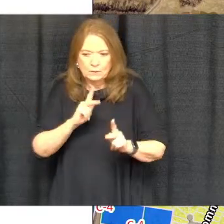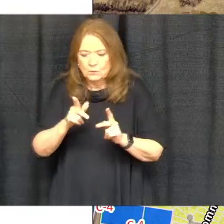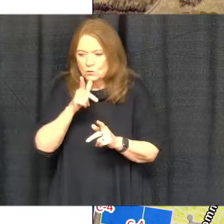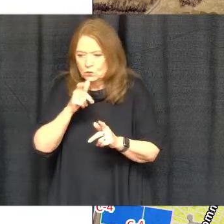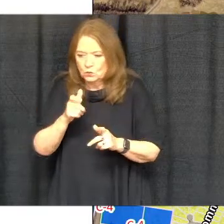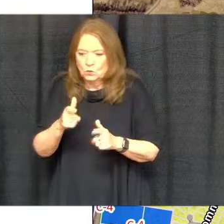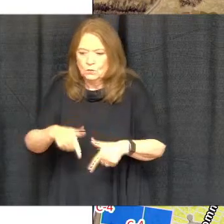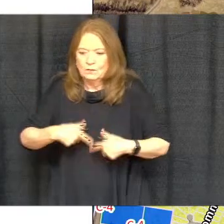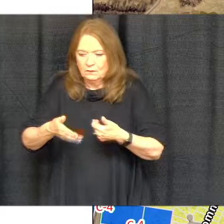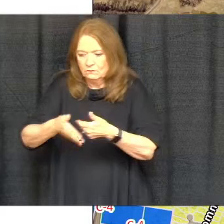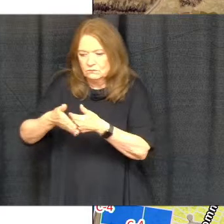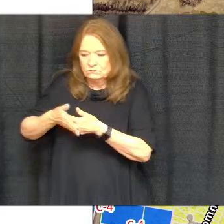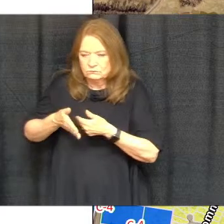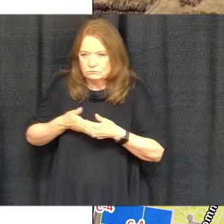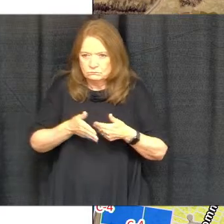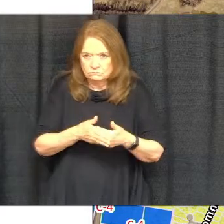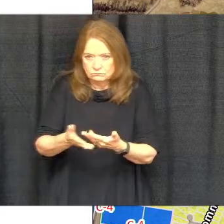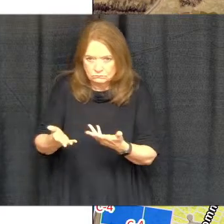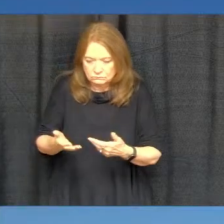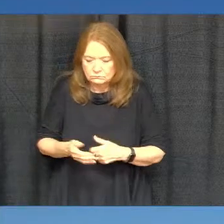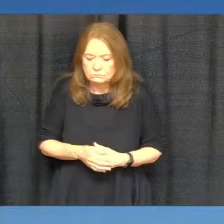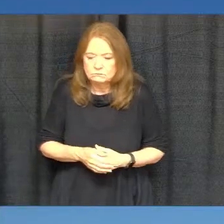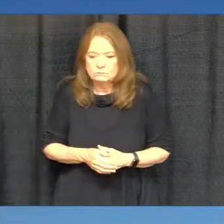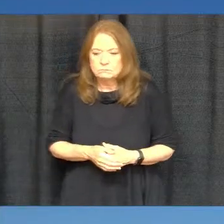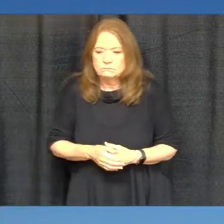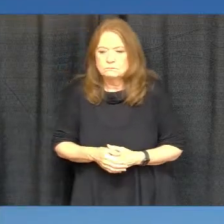within convenient traveling distance.